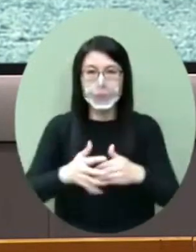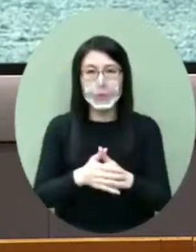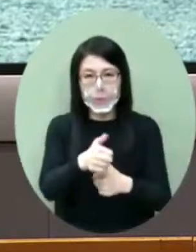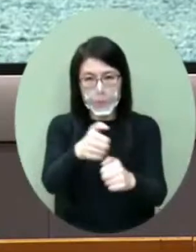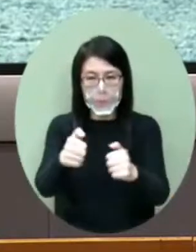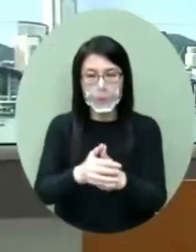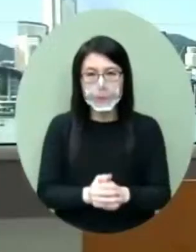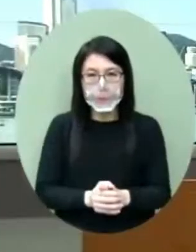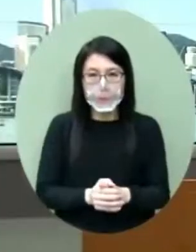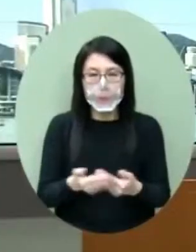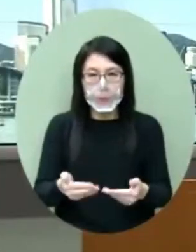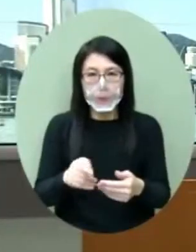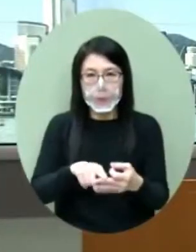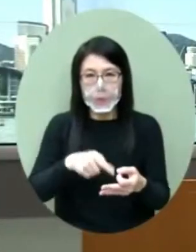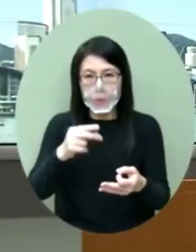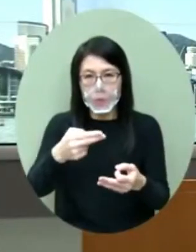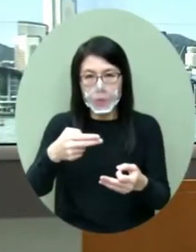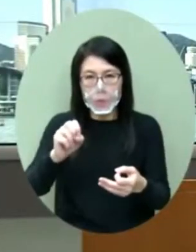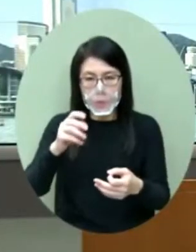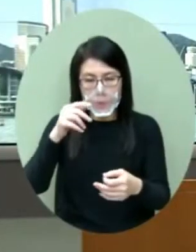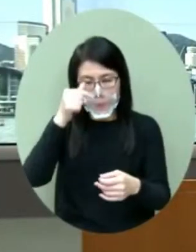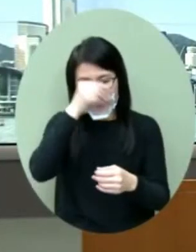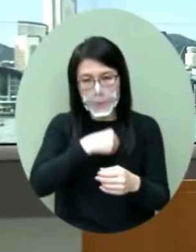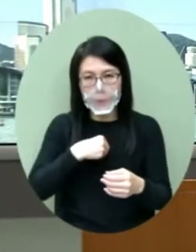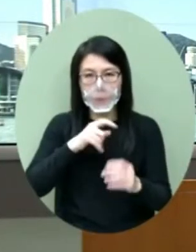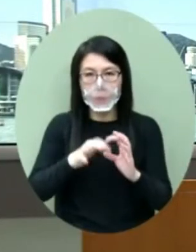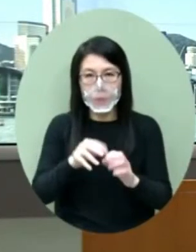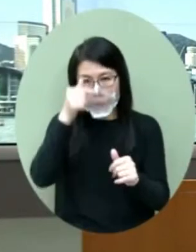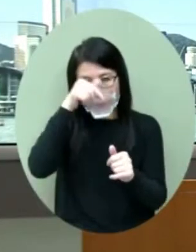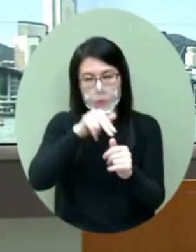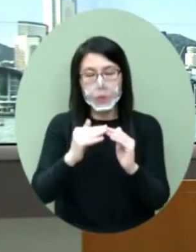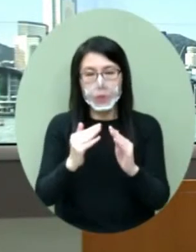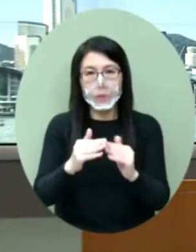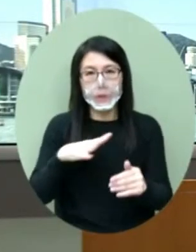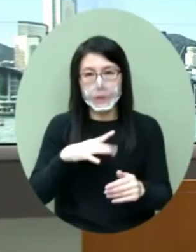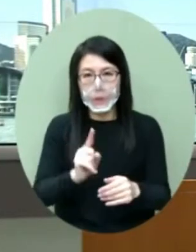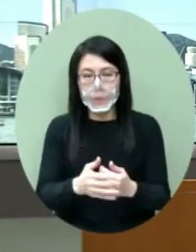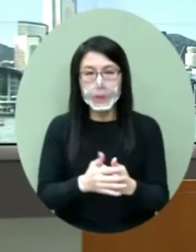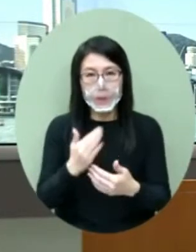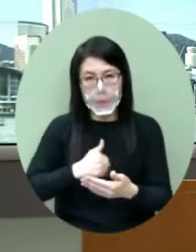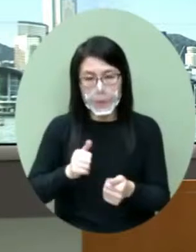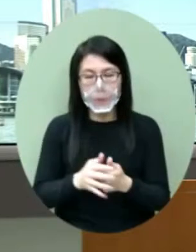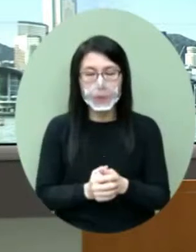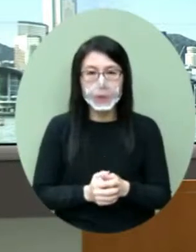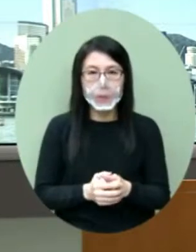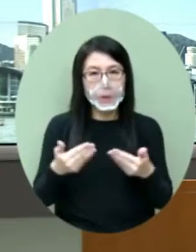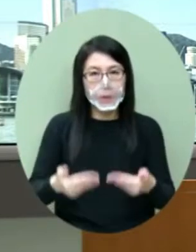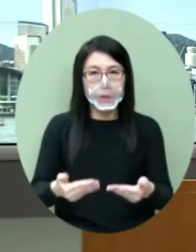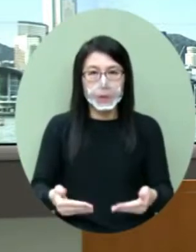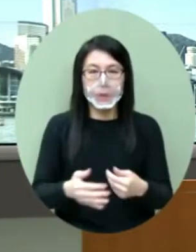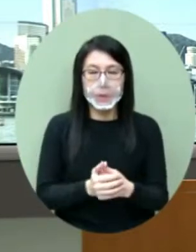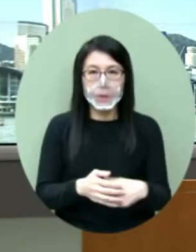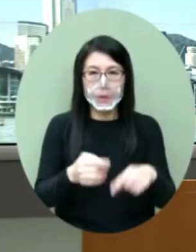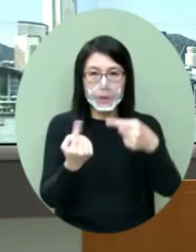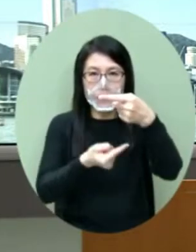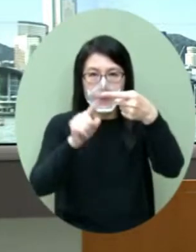0.02%. That's all for my report today. We'll now hear from Dr. Sarah Ho about the Hospital